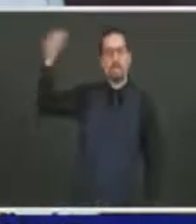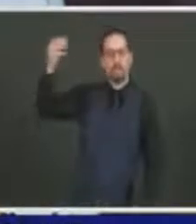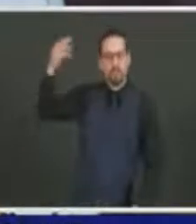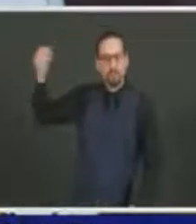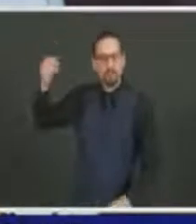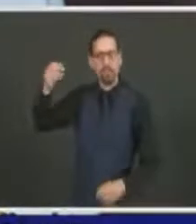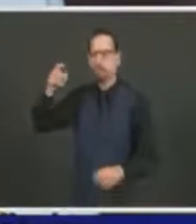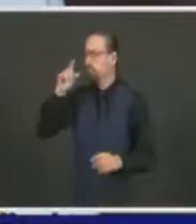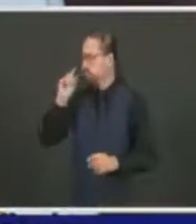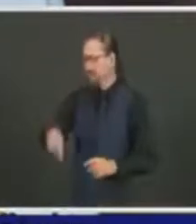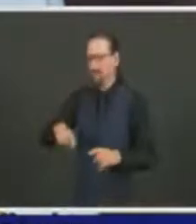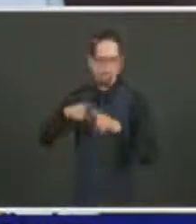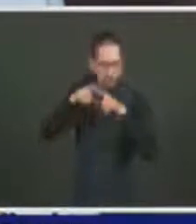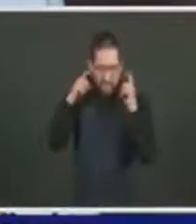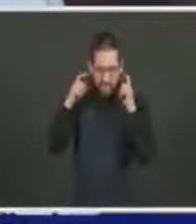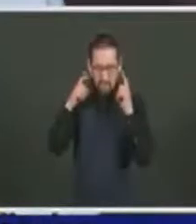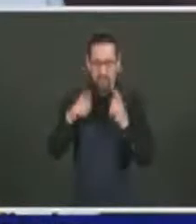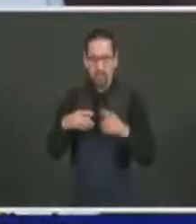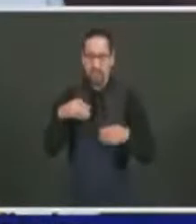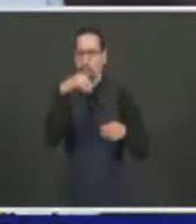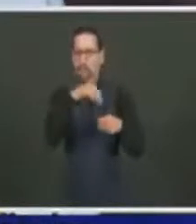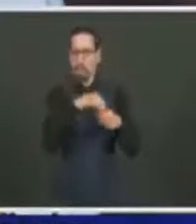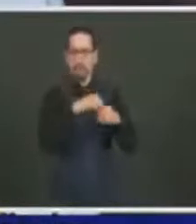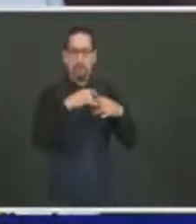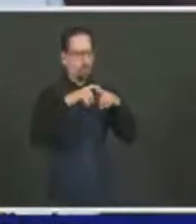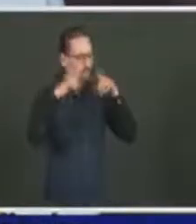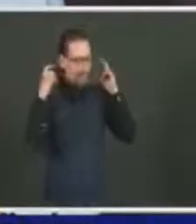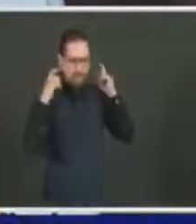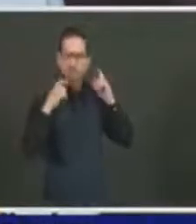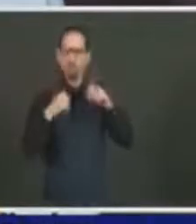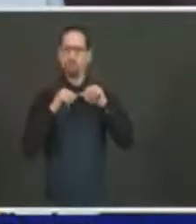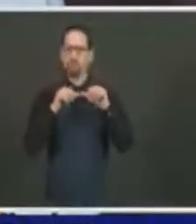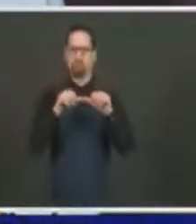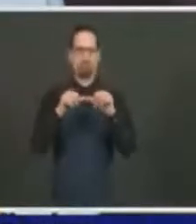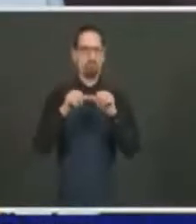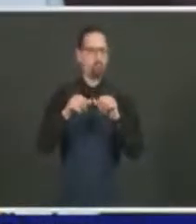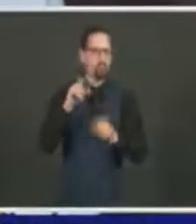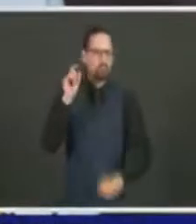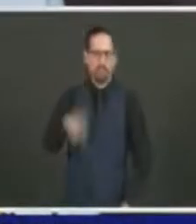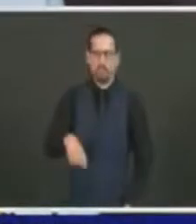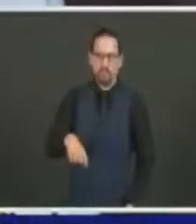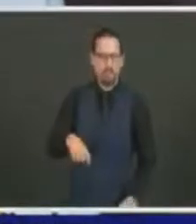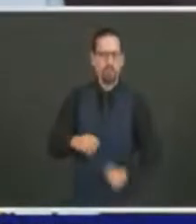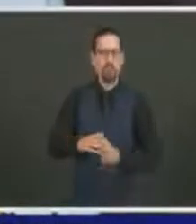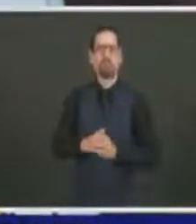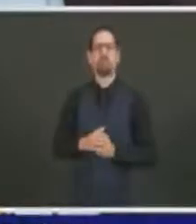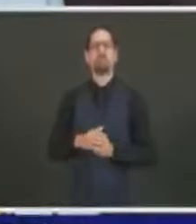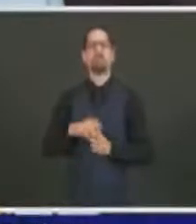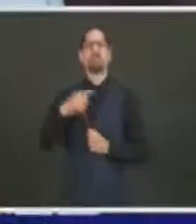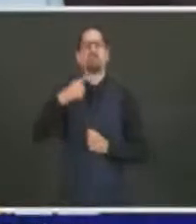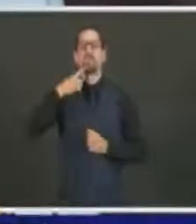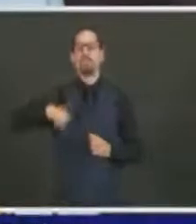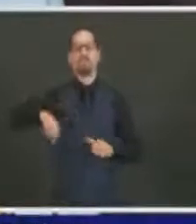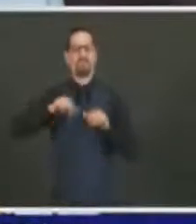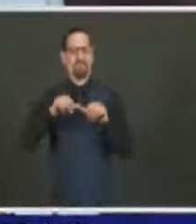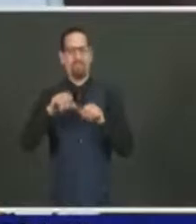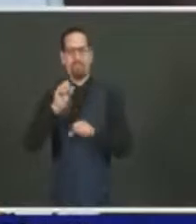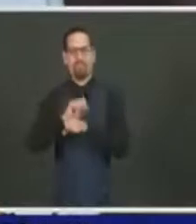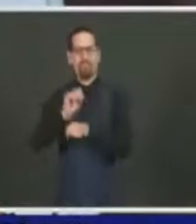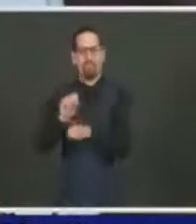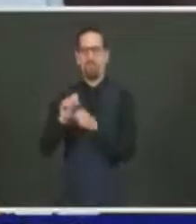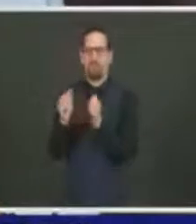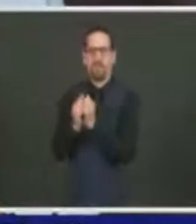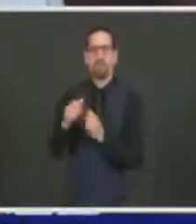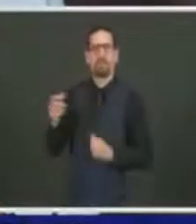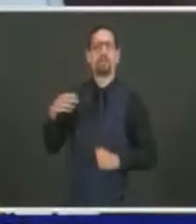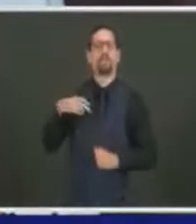covers your nose and mouth fully. We have worked with Rhode Island Emergency Management Agency and our Rhode Island Health